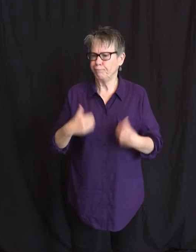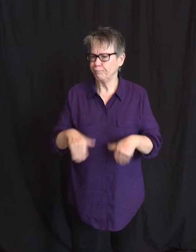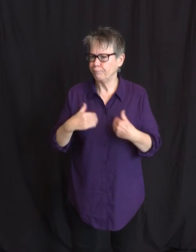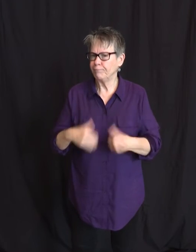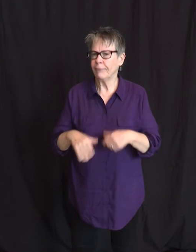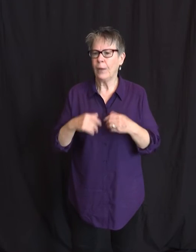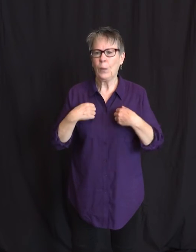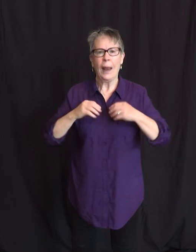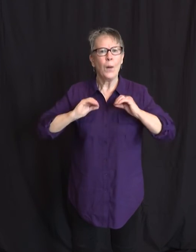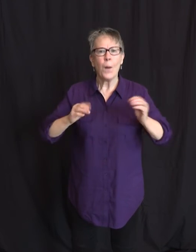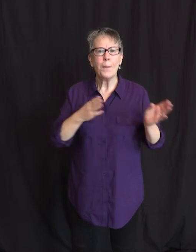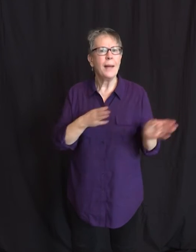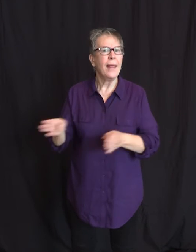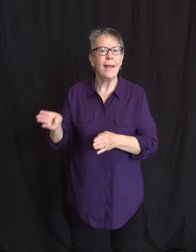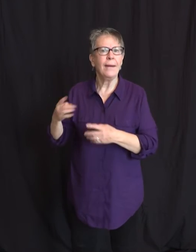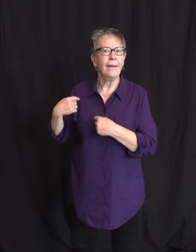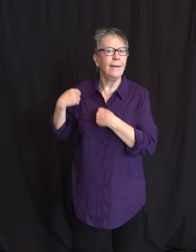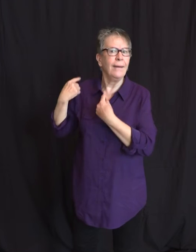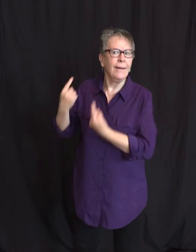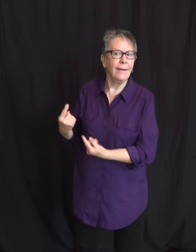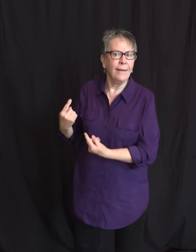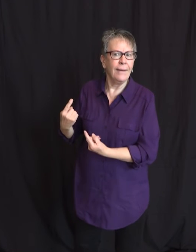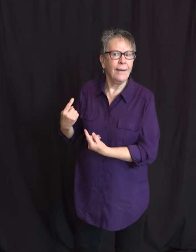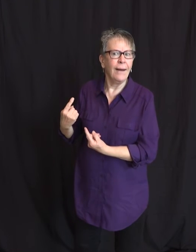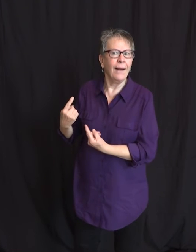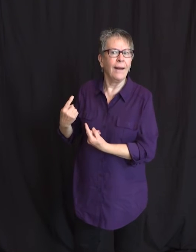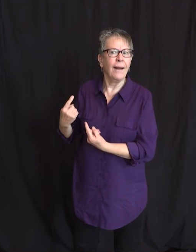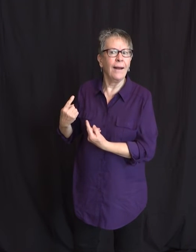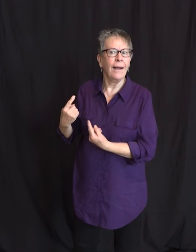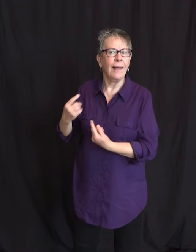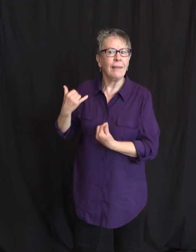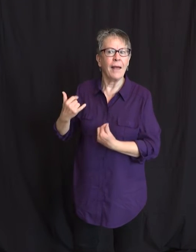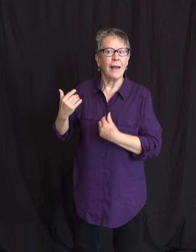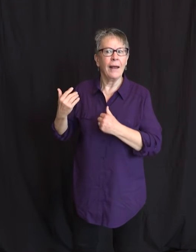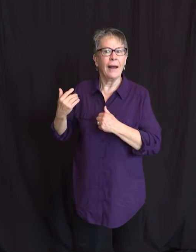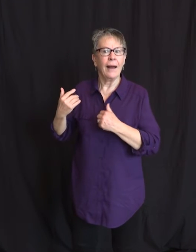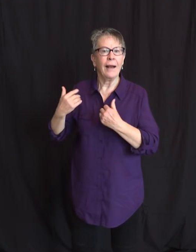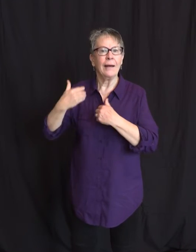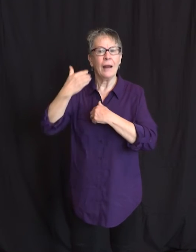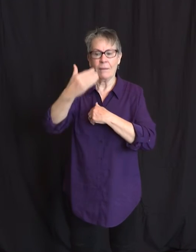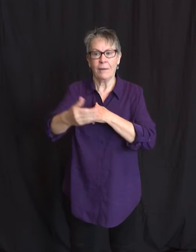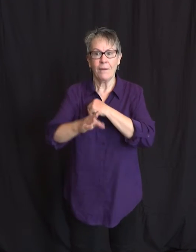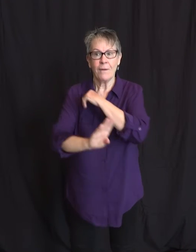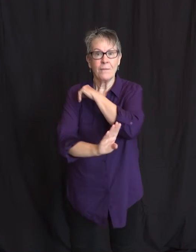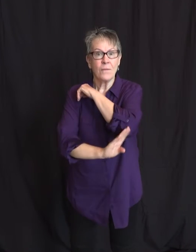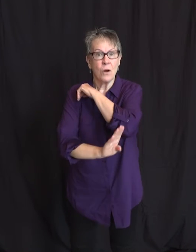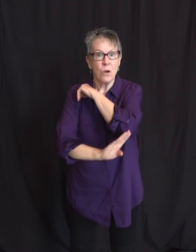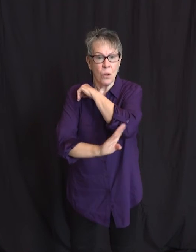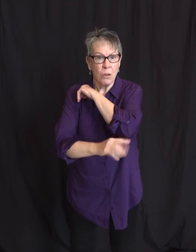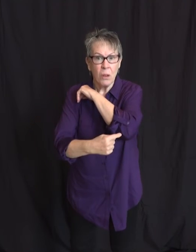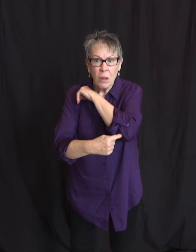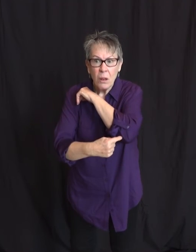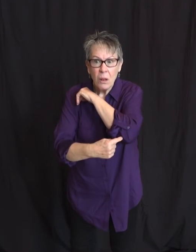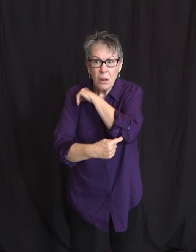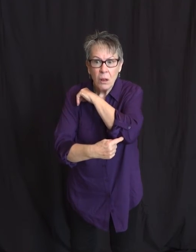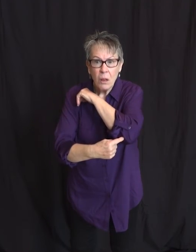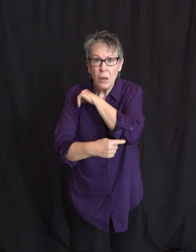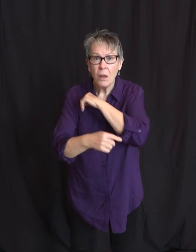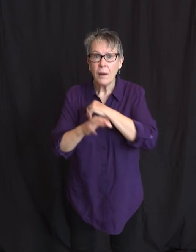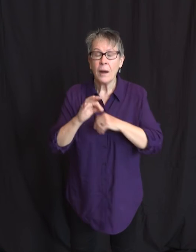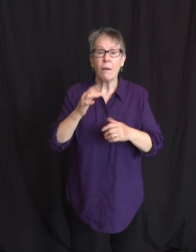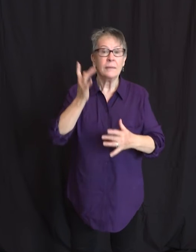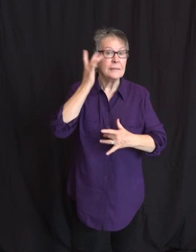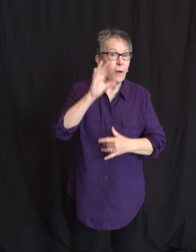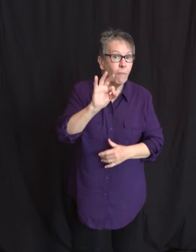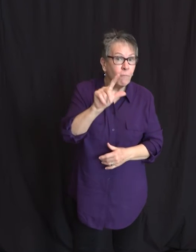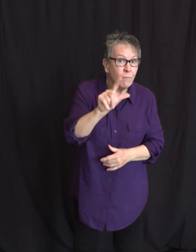at that, because the fall will be here before we know it, and we will not only be dealing with the flu season, we may